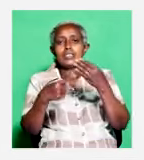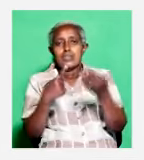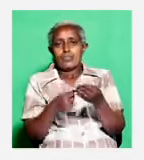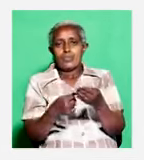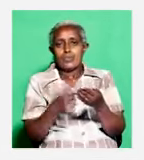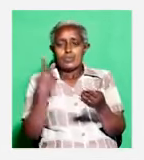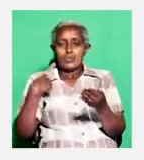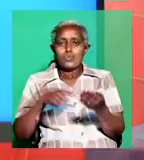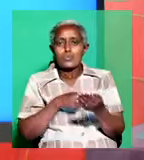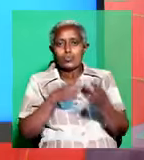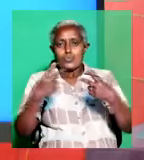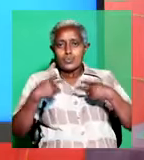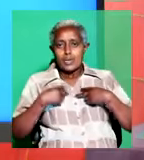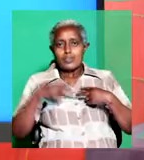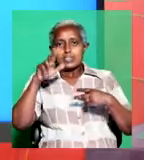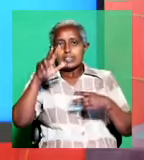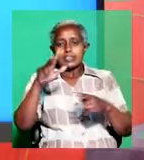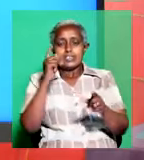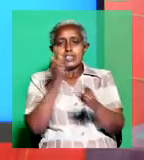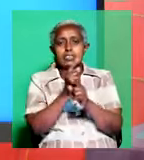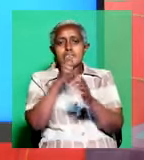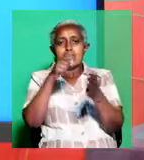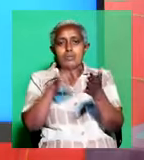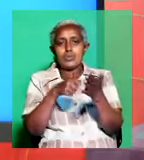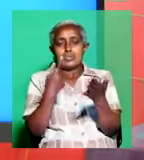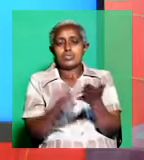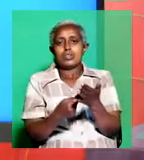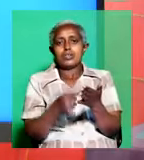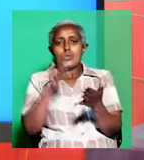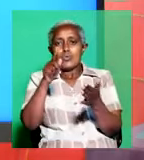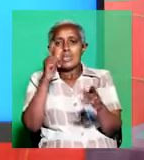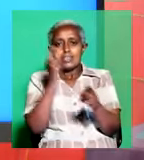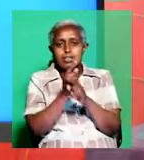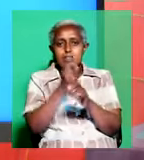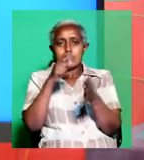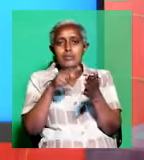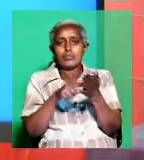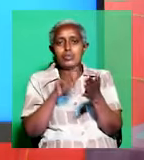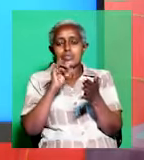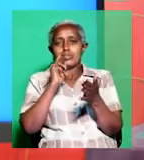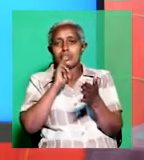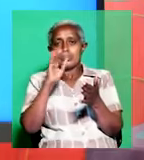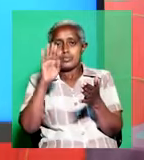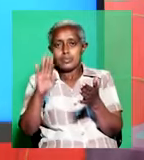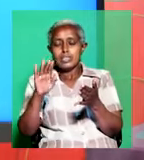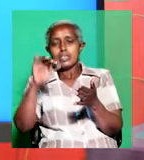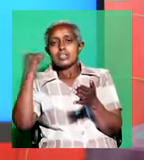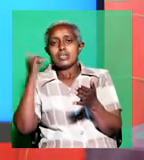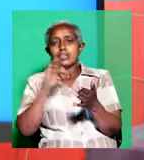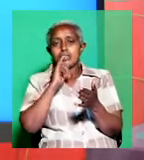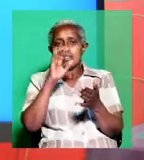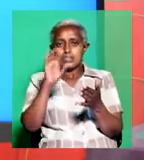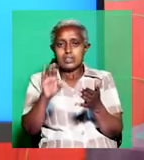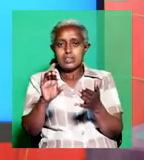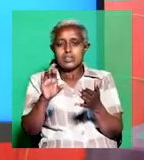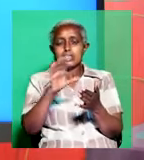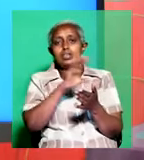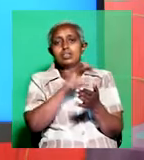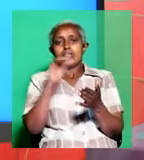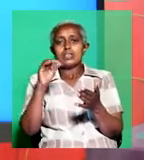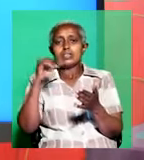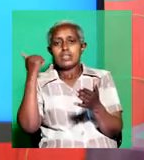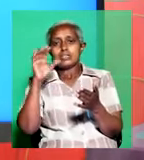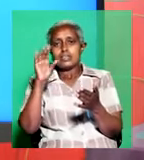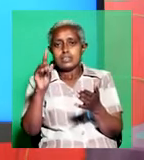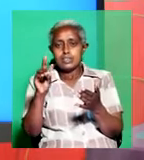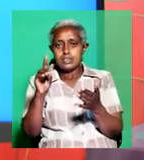Therefore, we have three critical points here. One critical point is B, the other one is C, and the